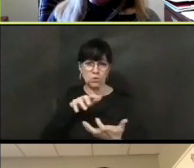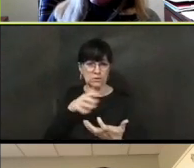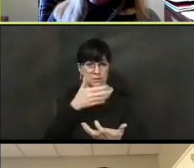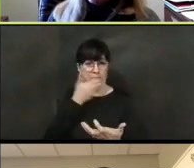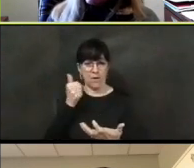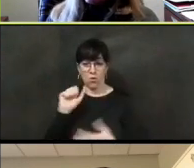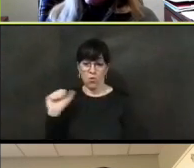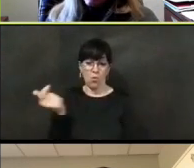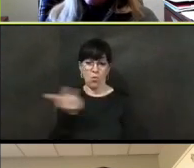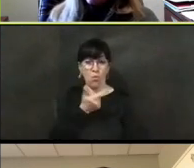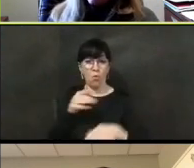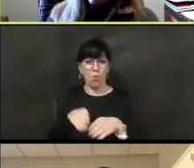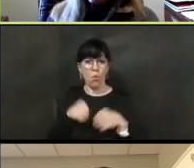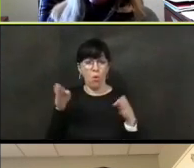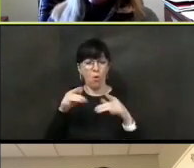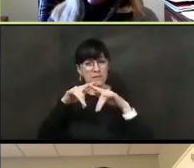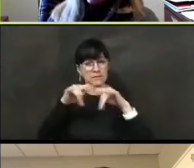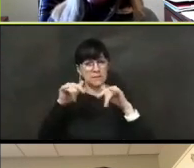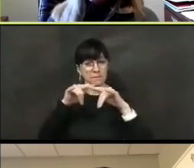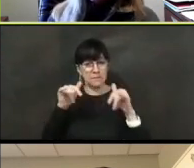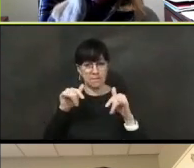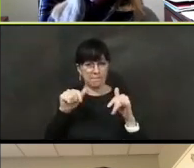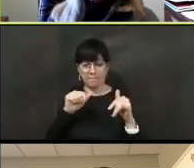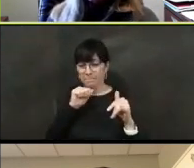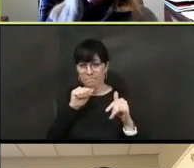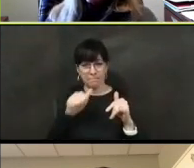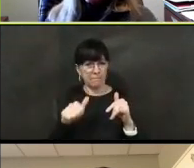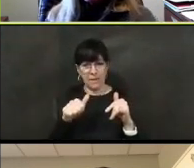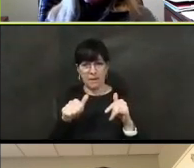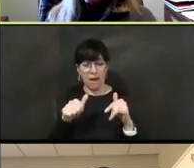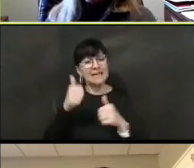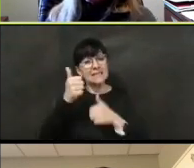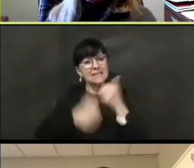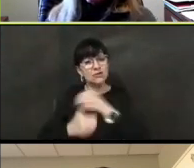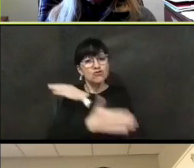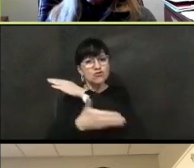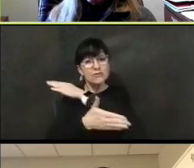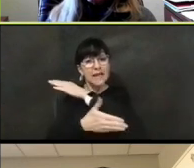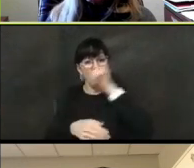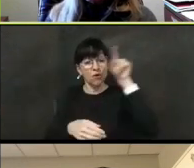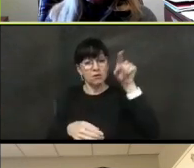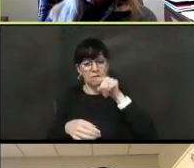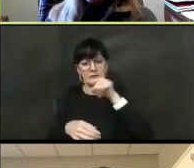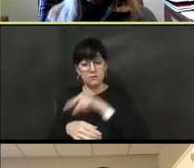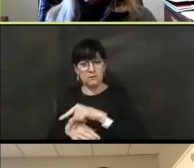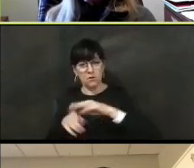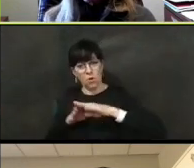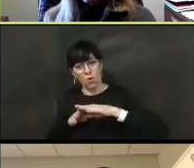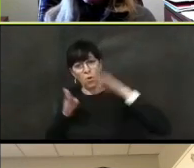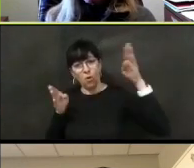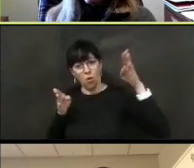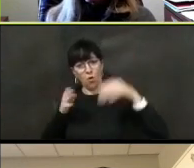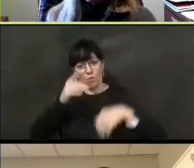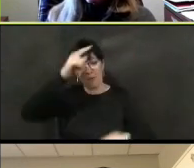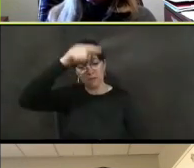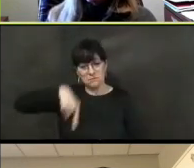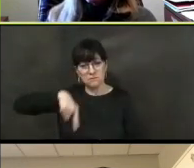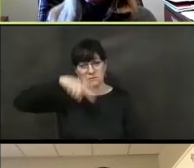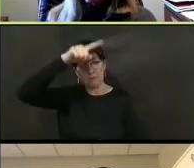there's not a super easy answer to this, but, ideally we see improvements in all